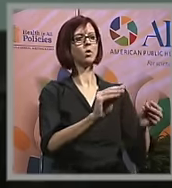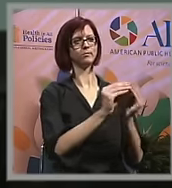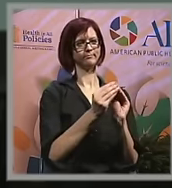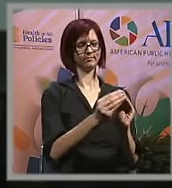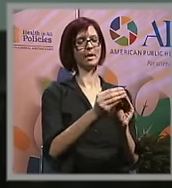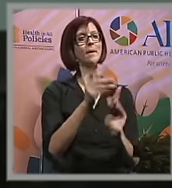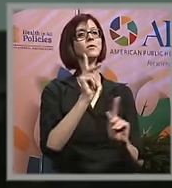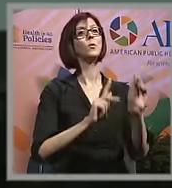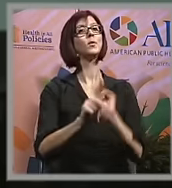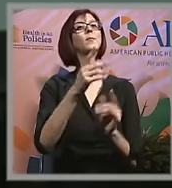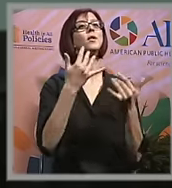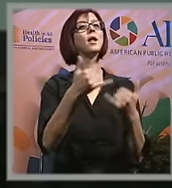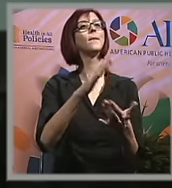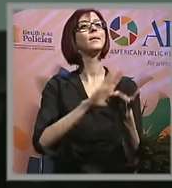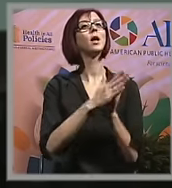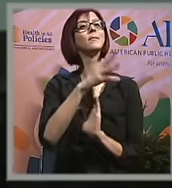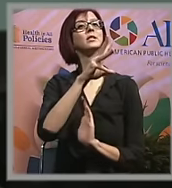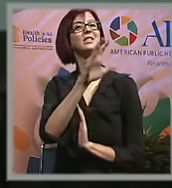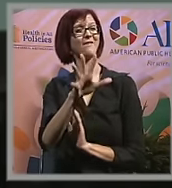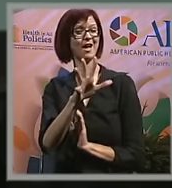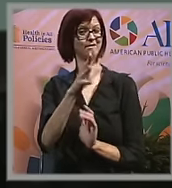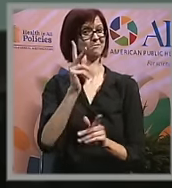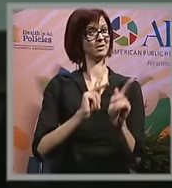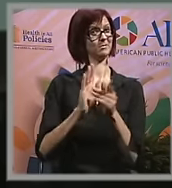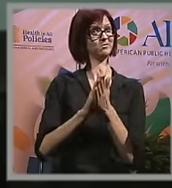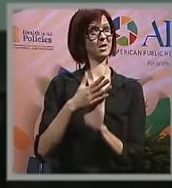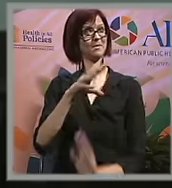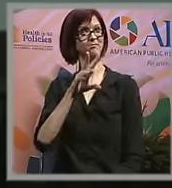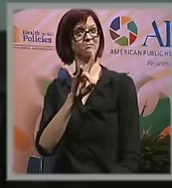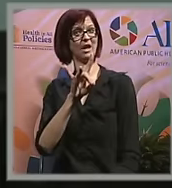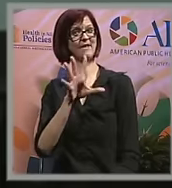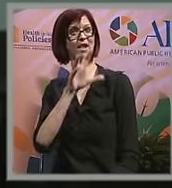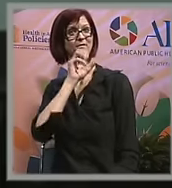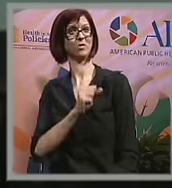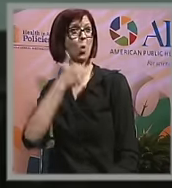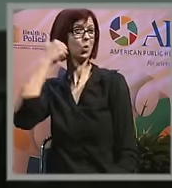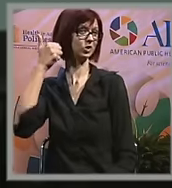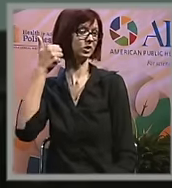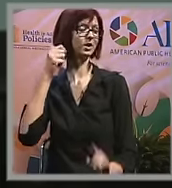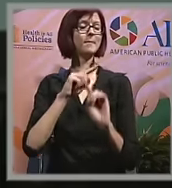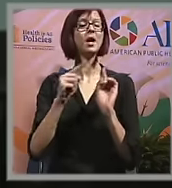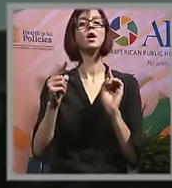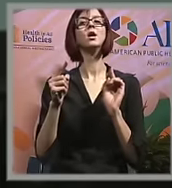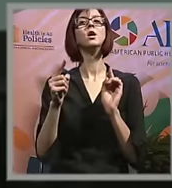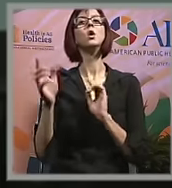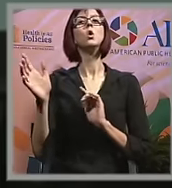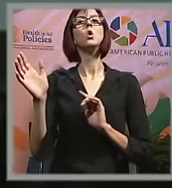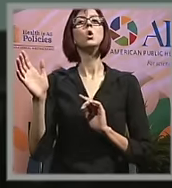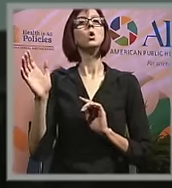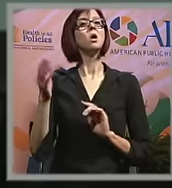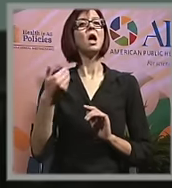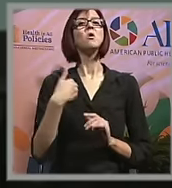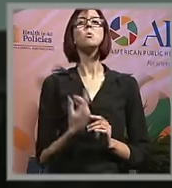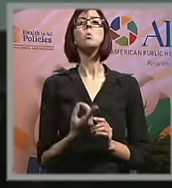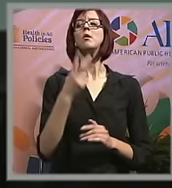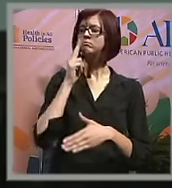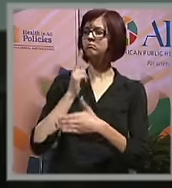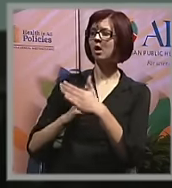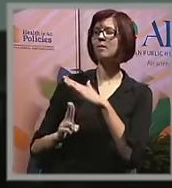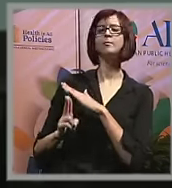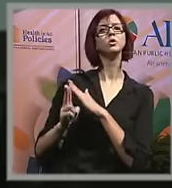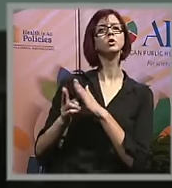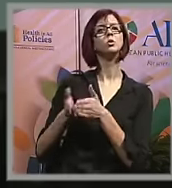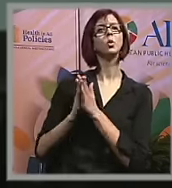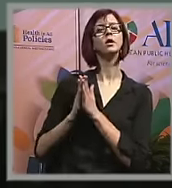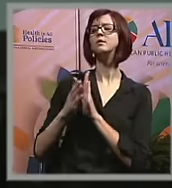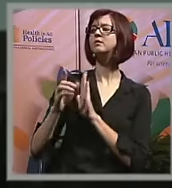turning 65 and actually folks turning 85 and older. However, we have a modest request in this year's budget